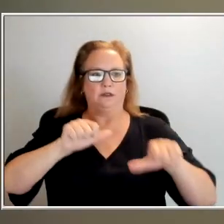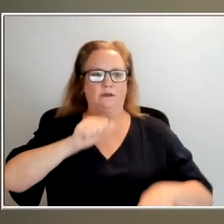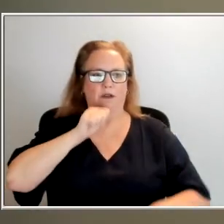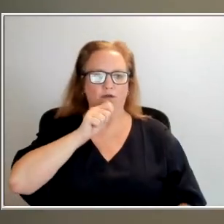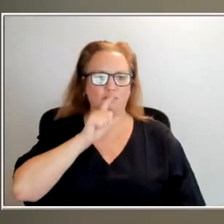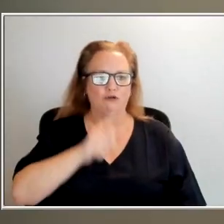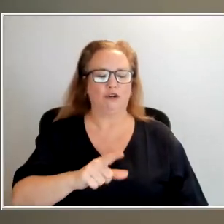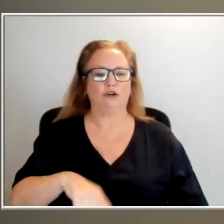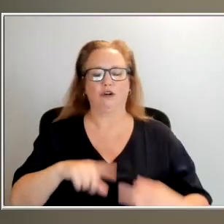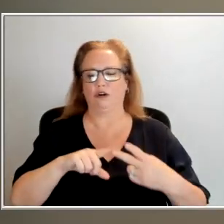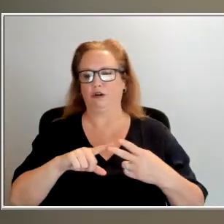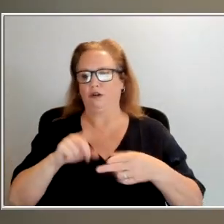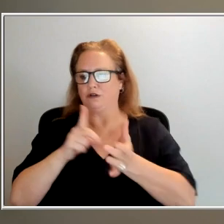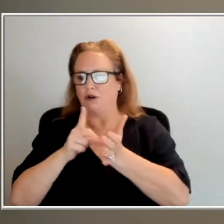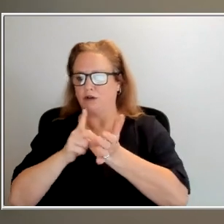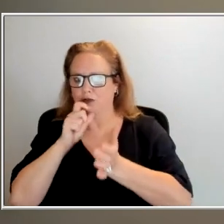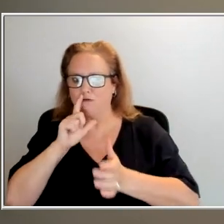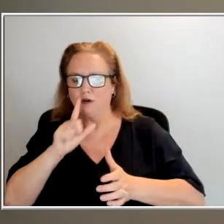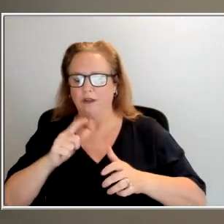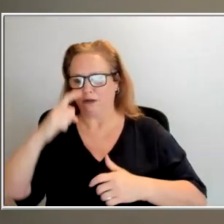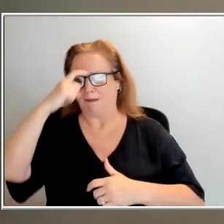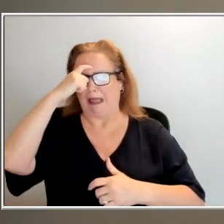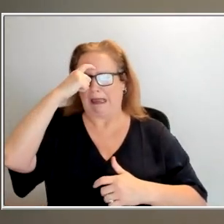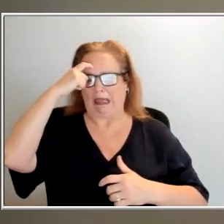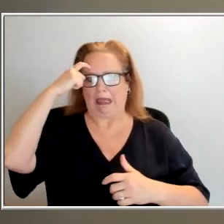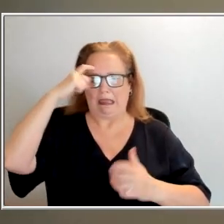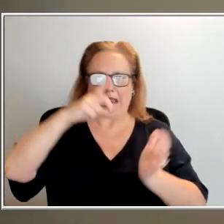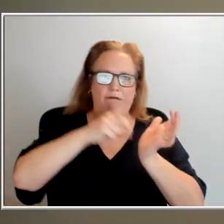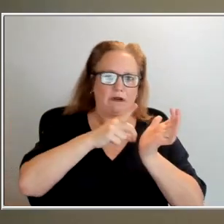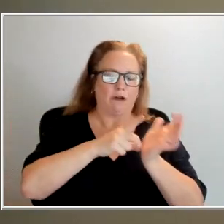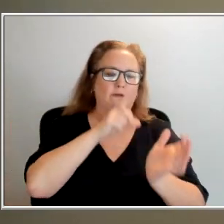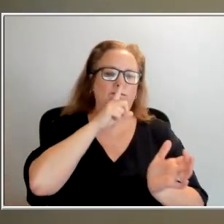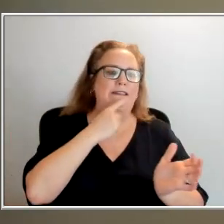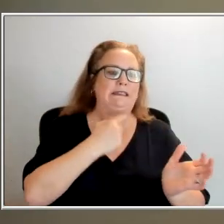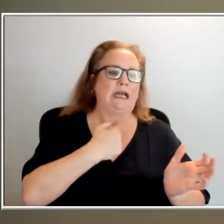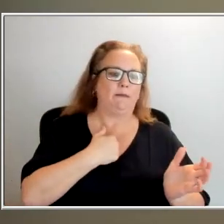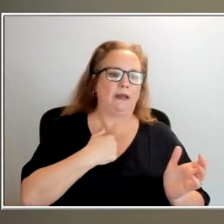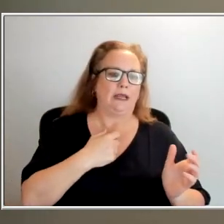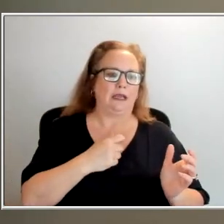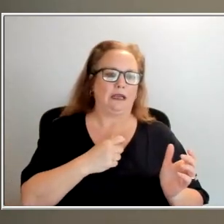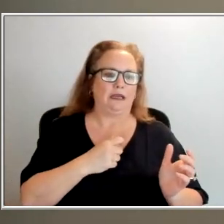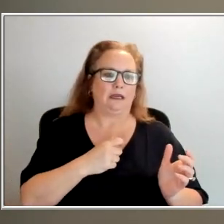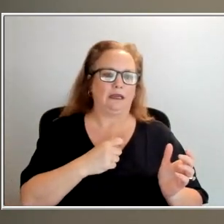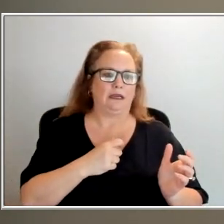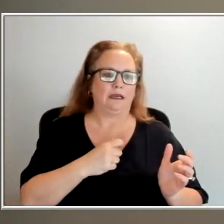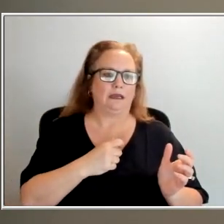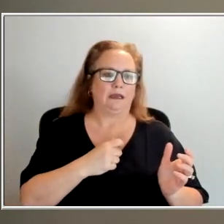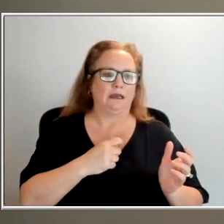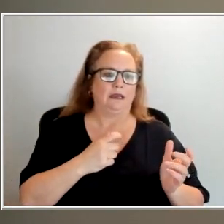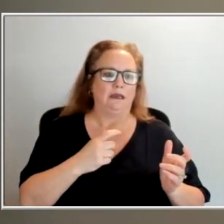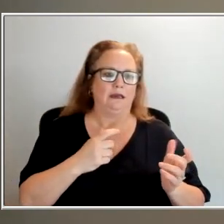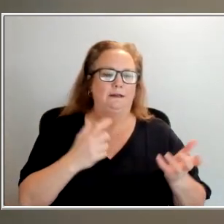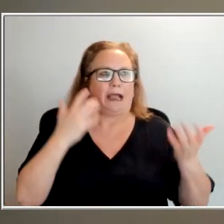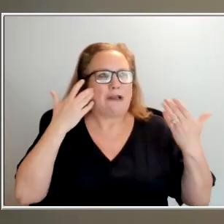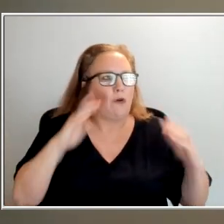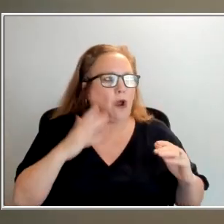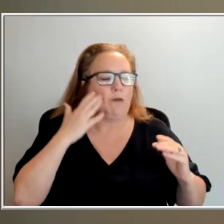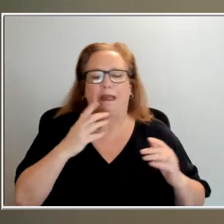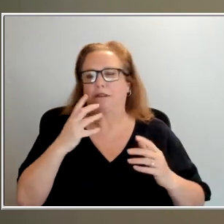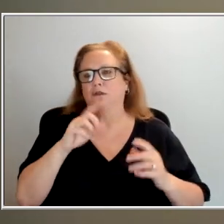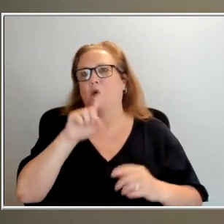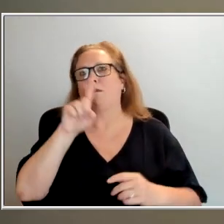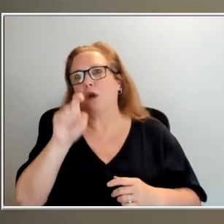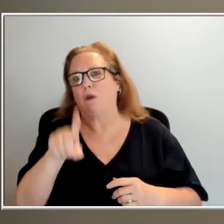aren't sure. And there's this mindset, if my physician didn't tell me, I don't know, because there's so many questions